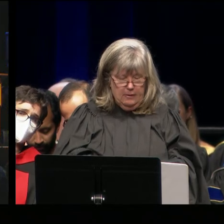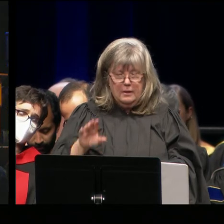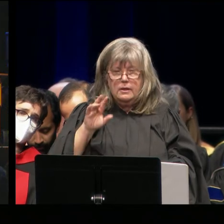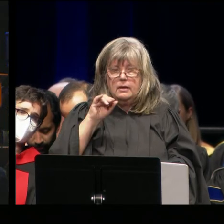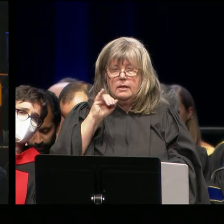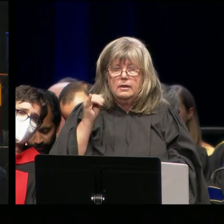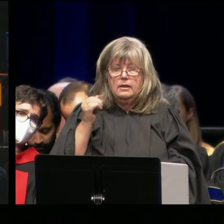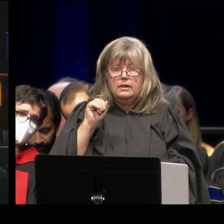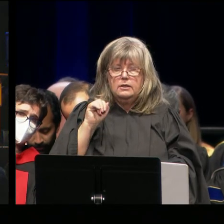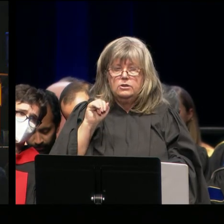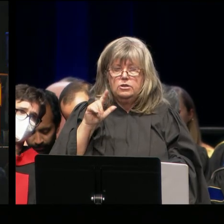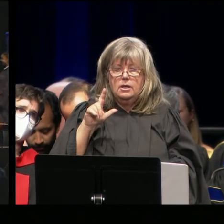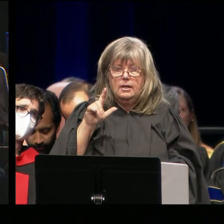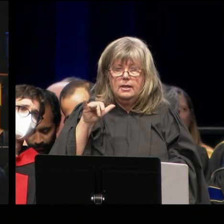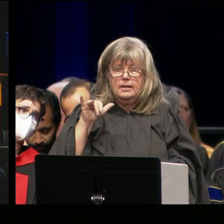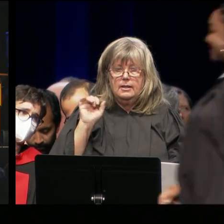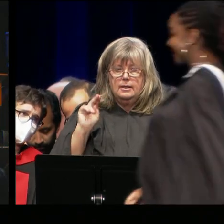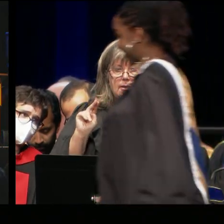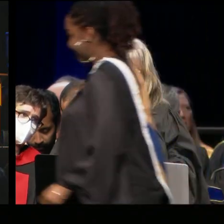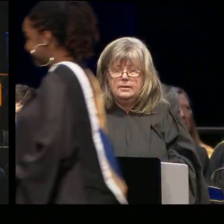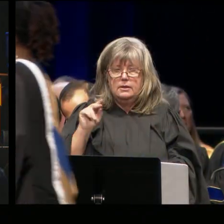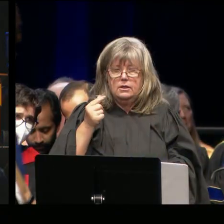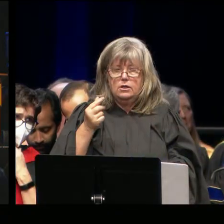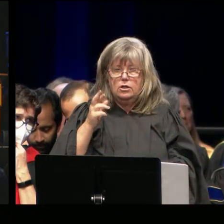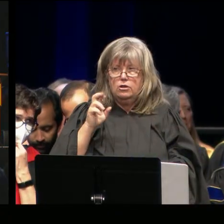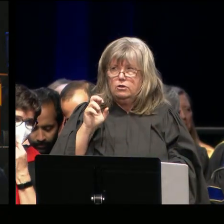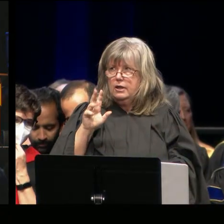Jaylin Grant.